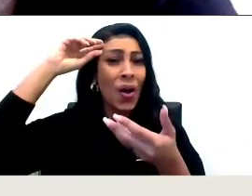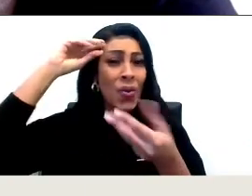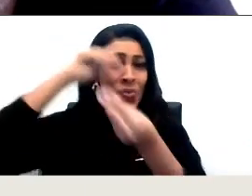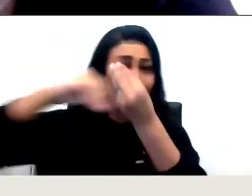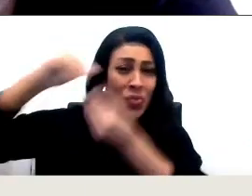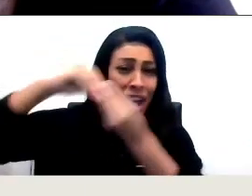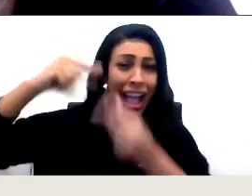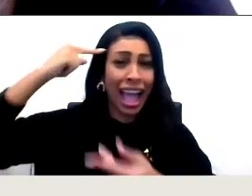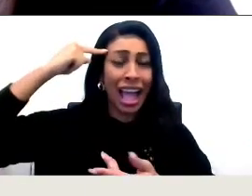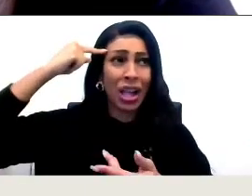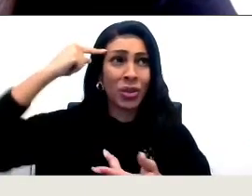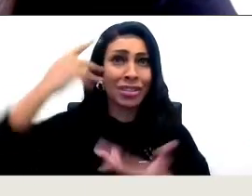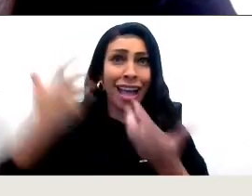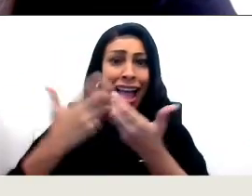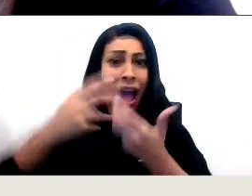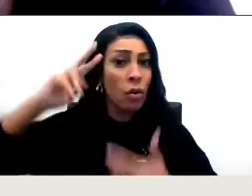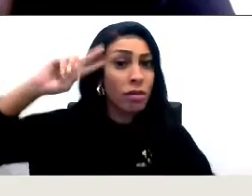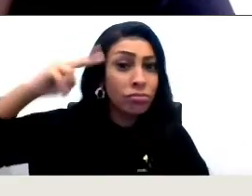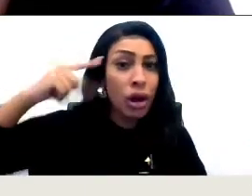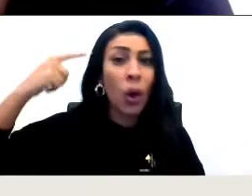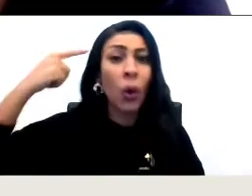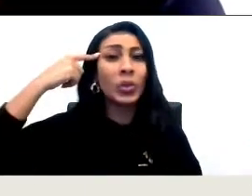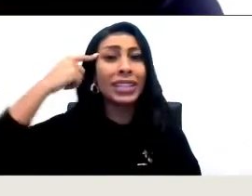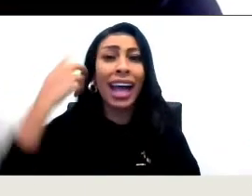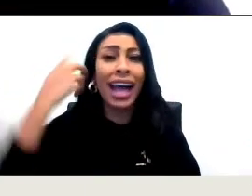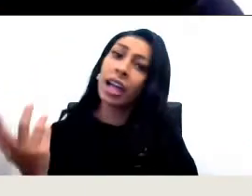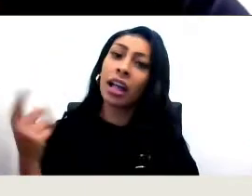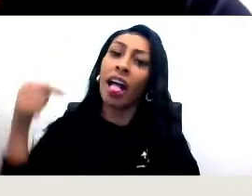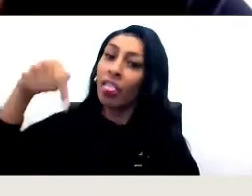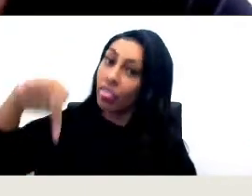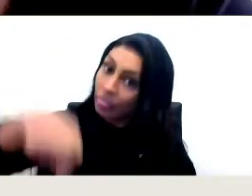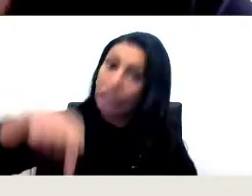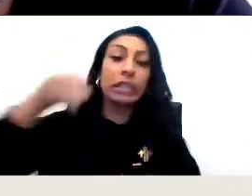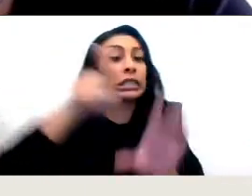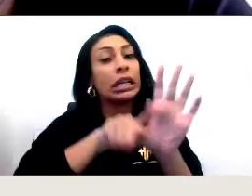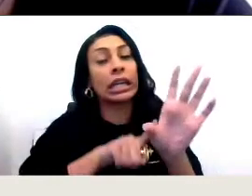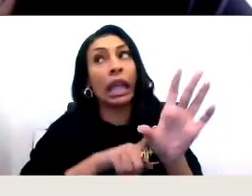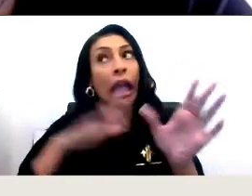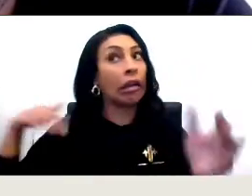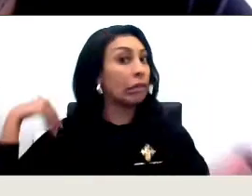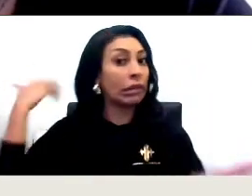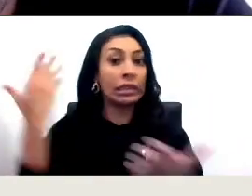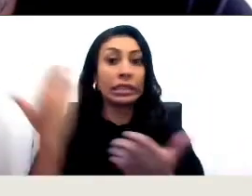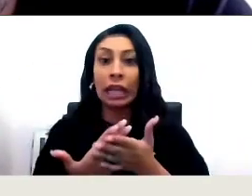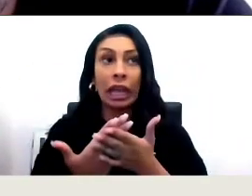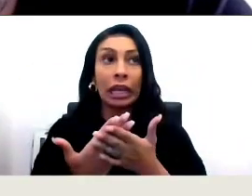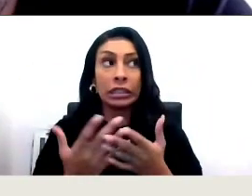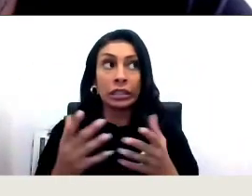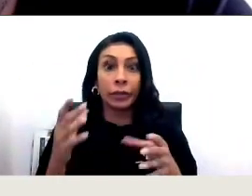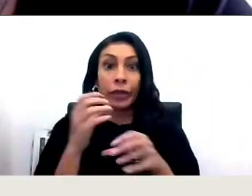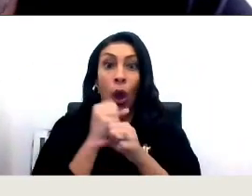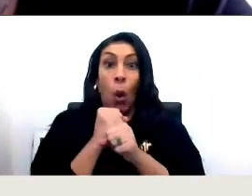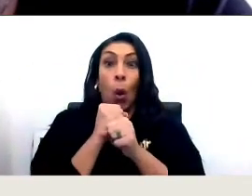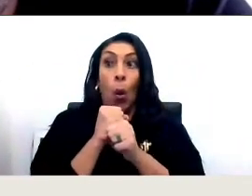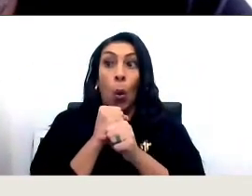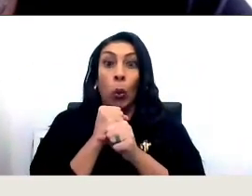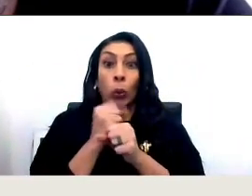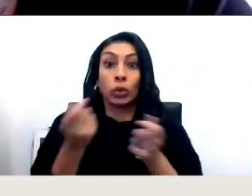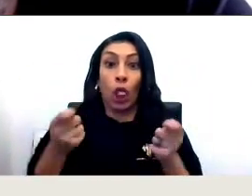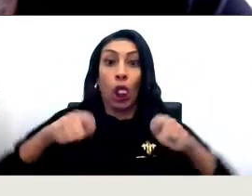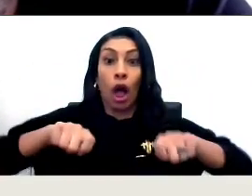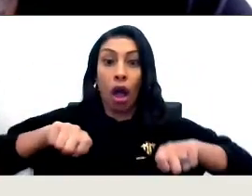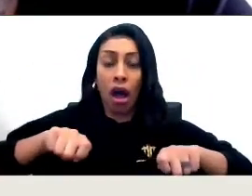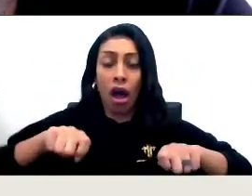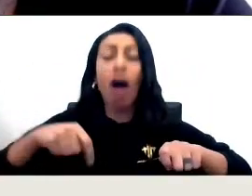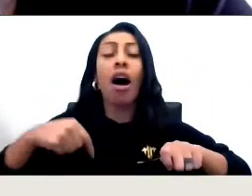that? How do you process? And so this kind of year since everything's been kind of ground to a halt by the pandemic has been